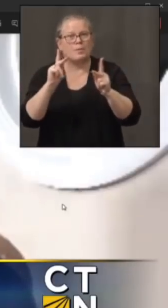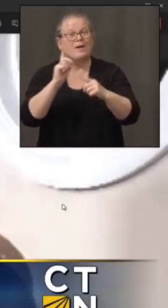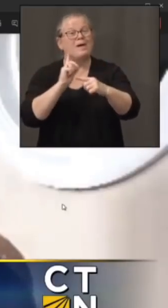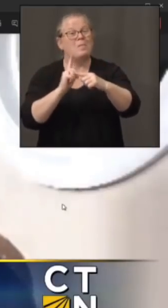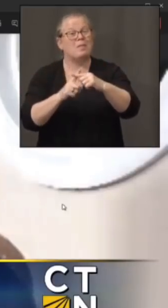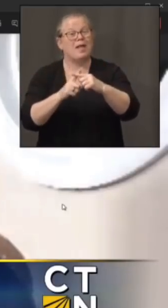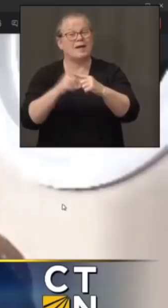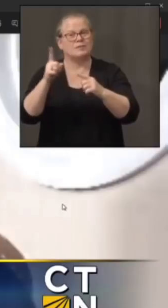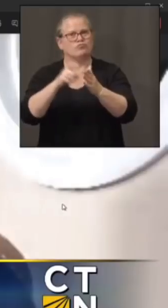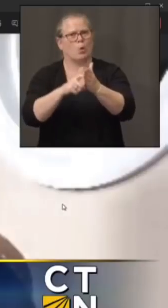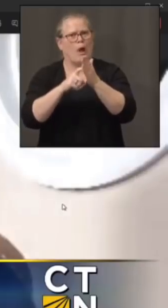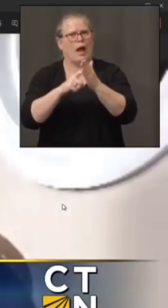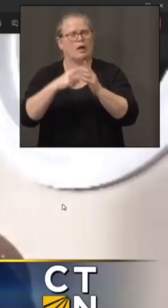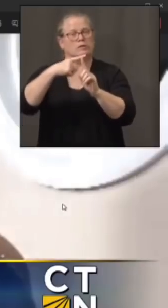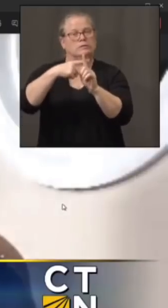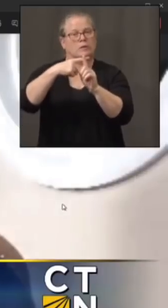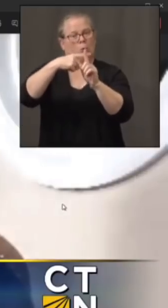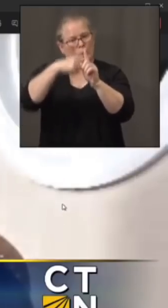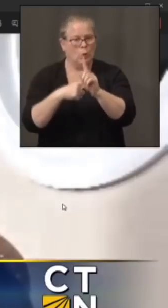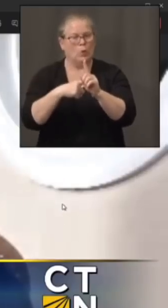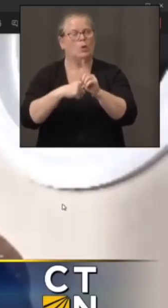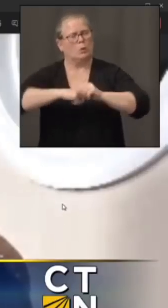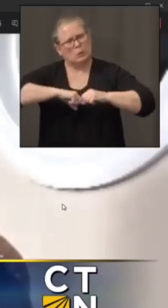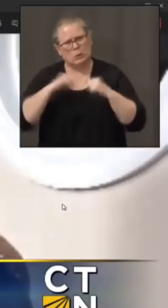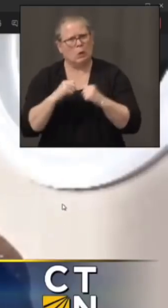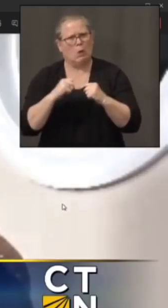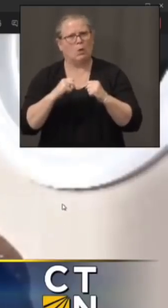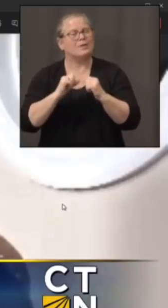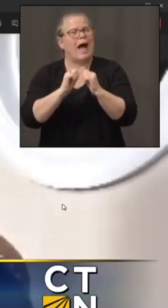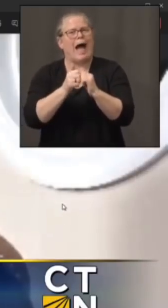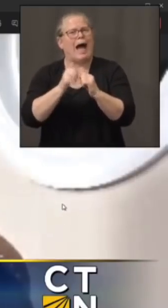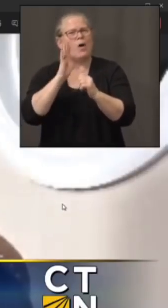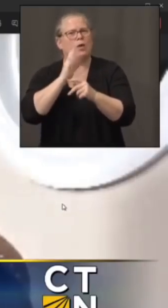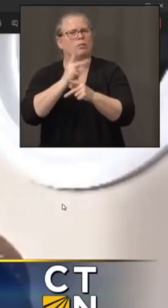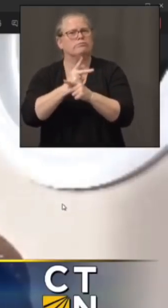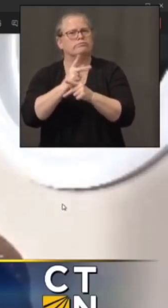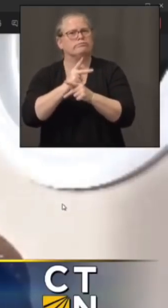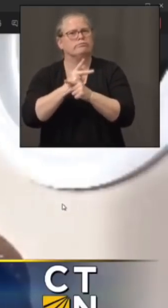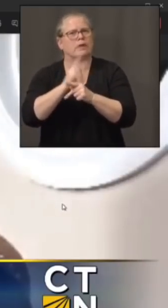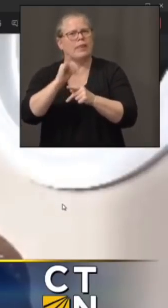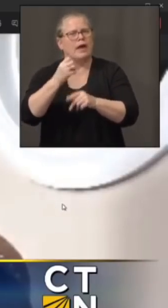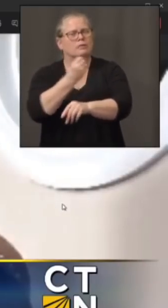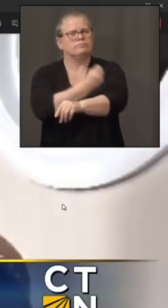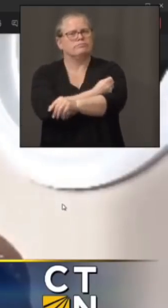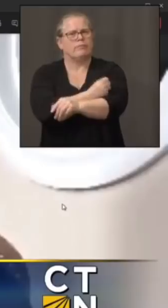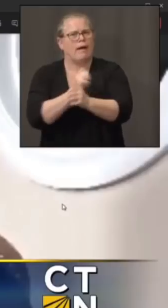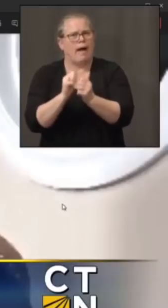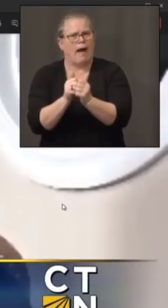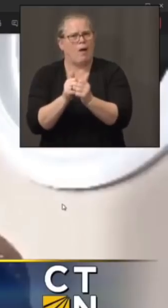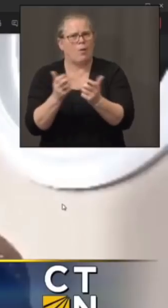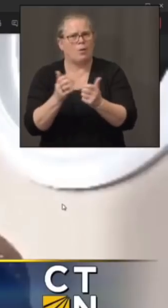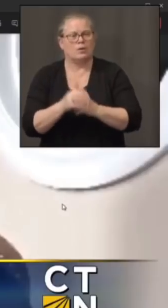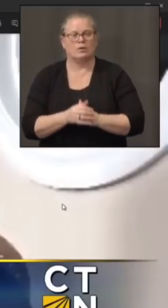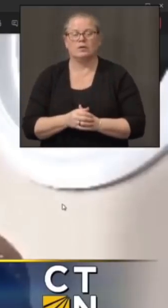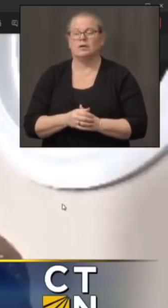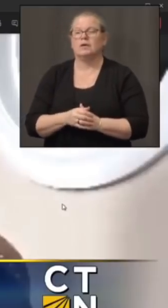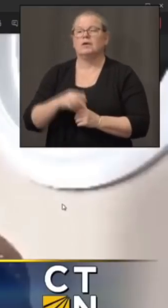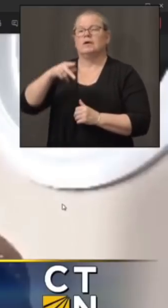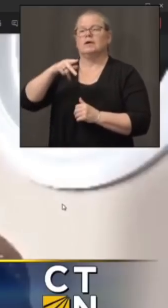Yeah, Pfizer's provided for this. There's a box that the vaccine is going to be shipped in